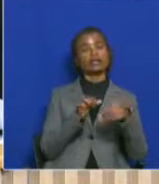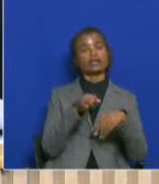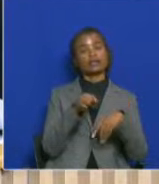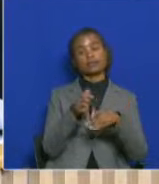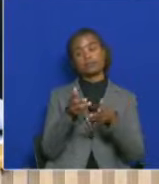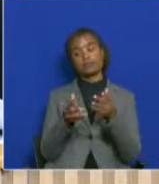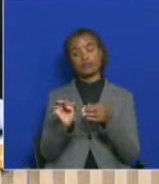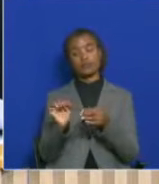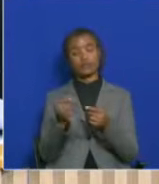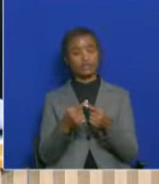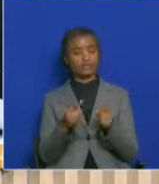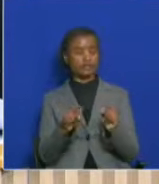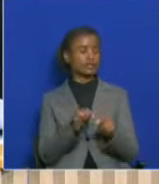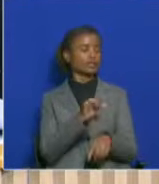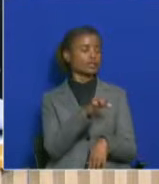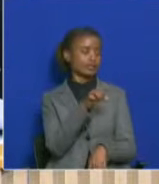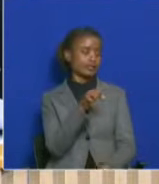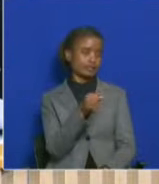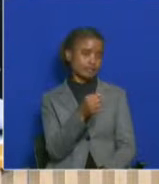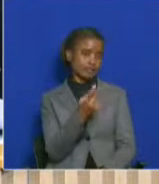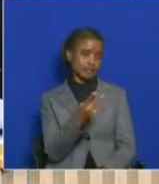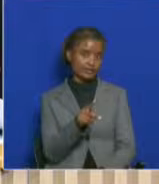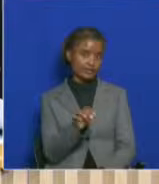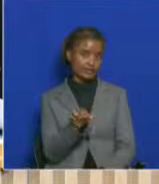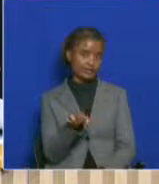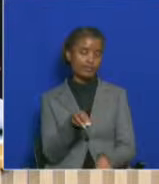see. That might be the problem.